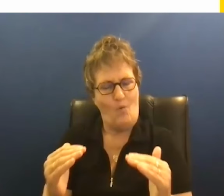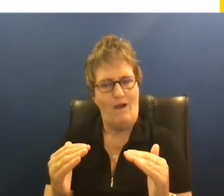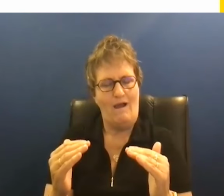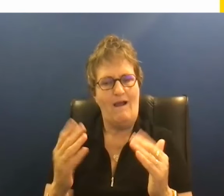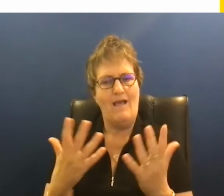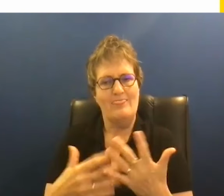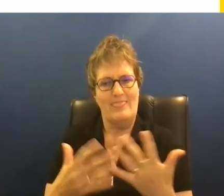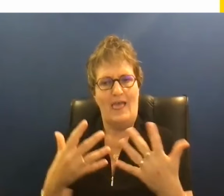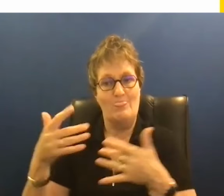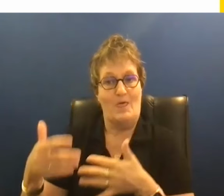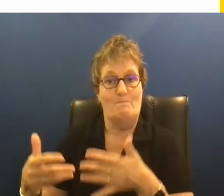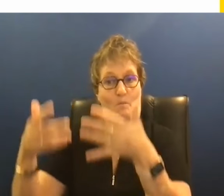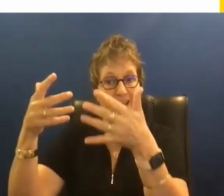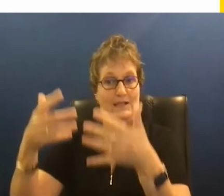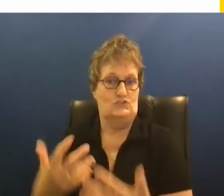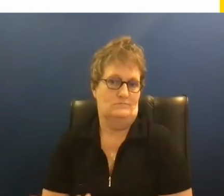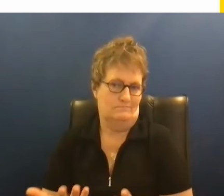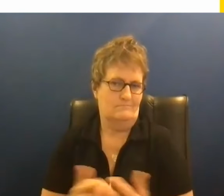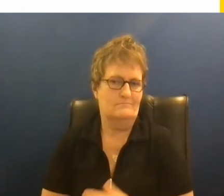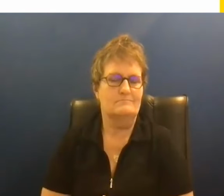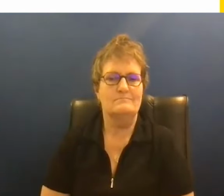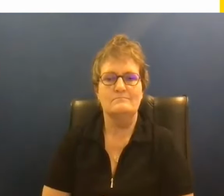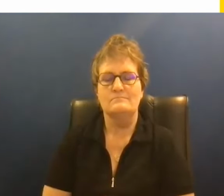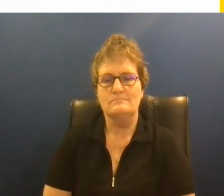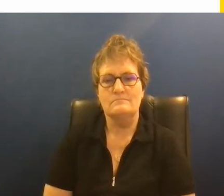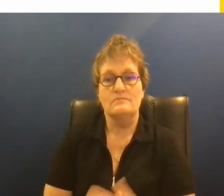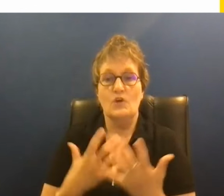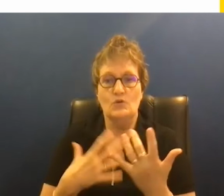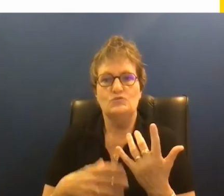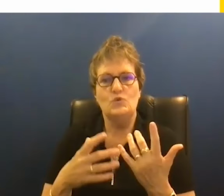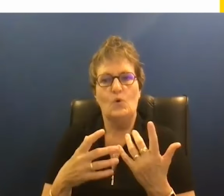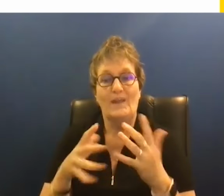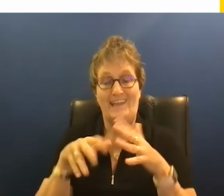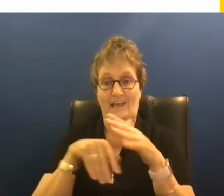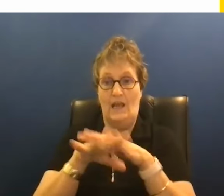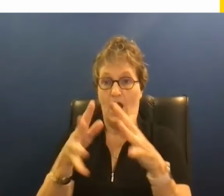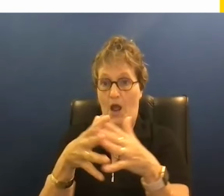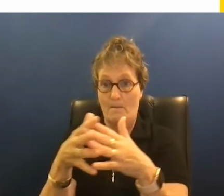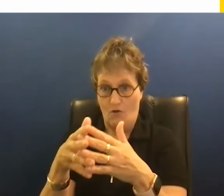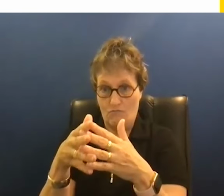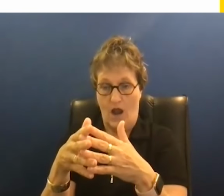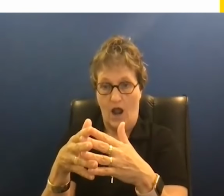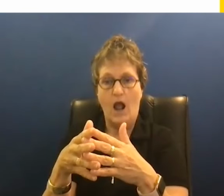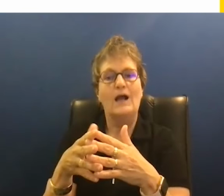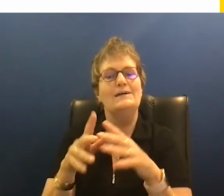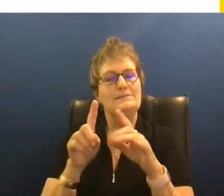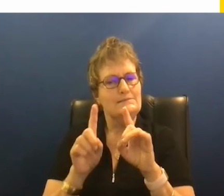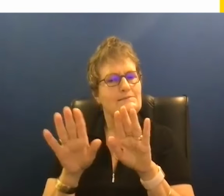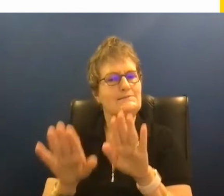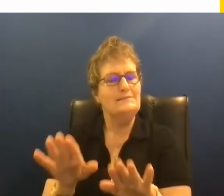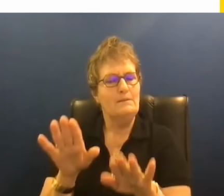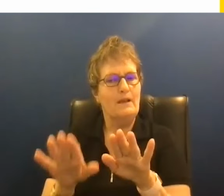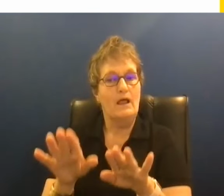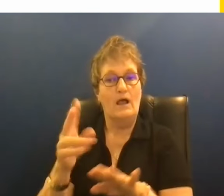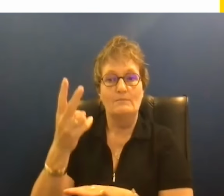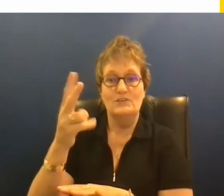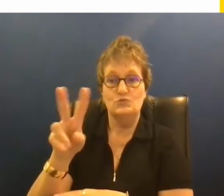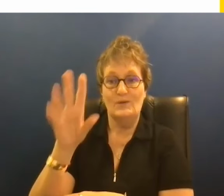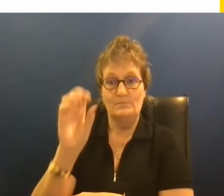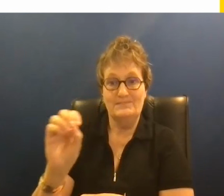the population-wise. Right, so in the US, and it's still similar, around 20% of